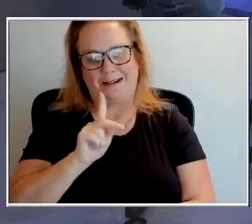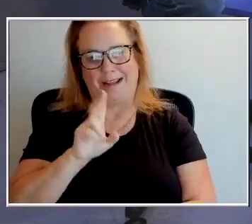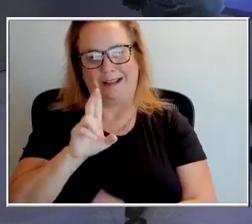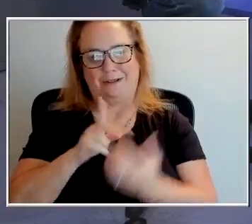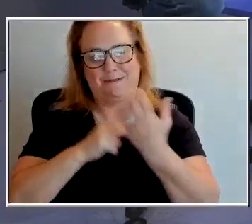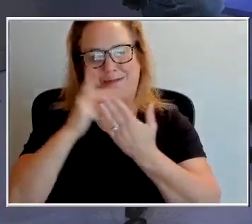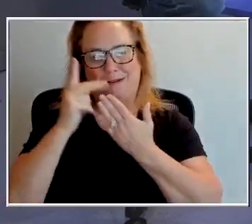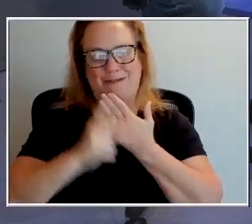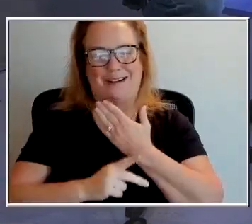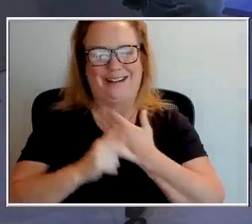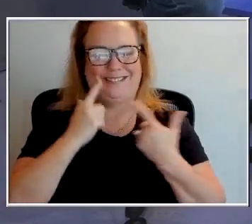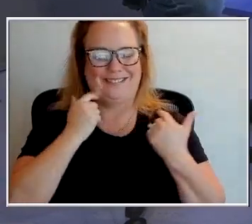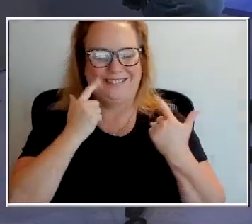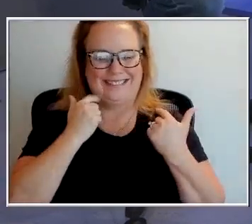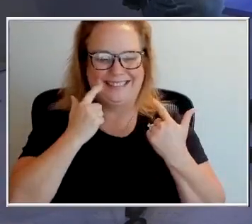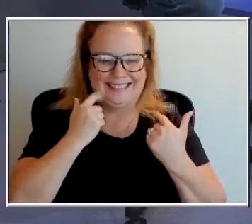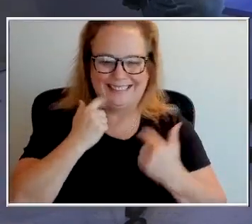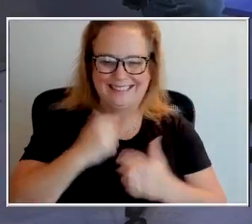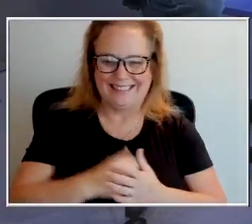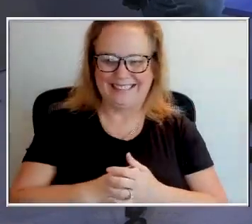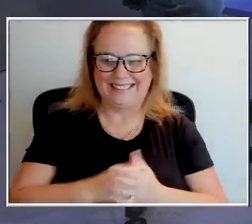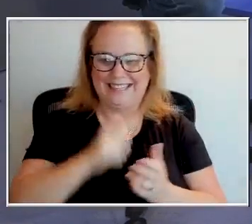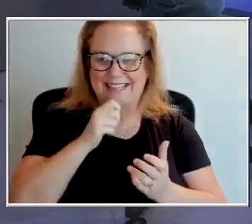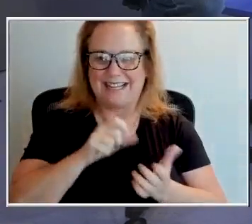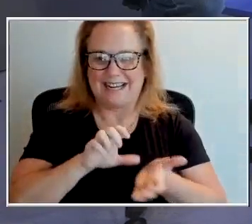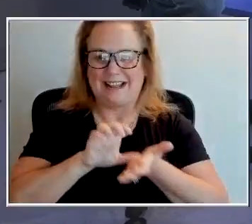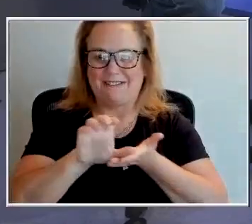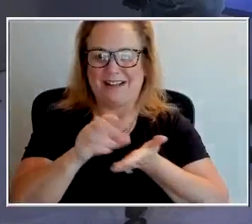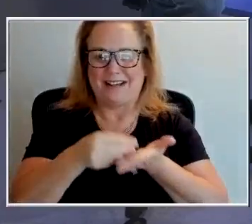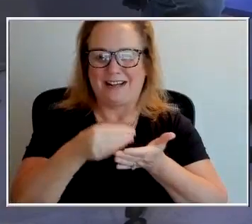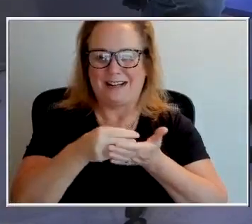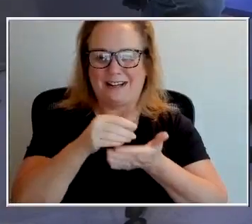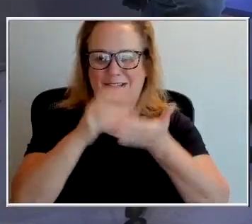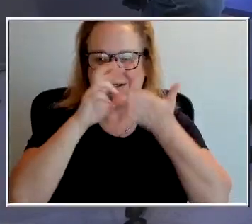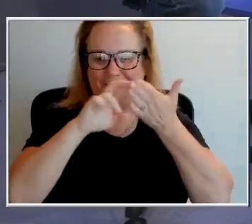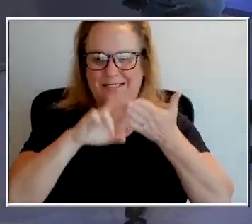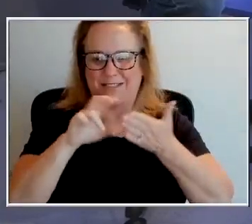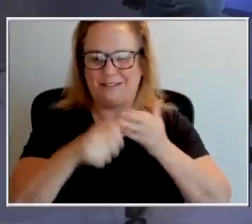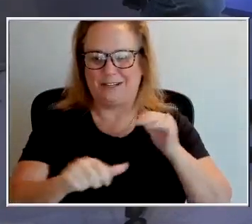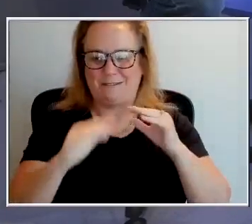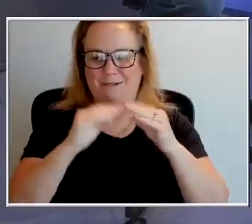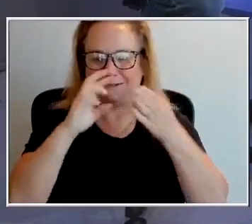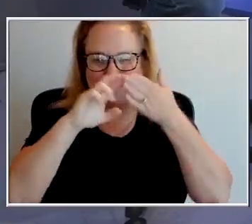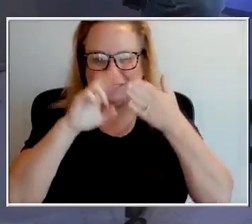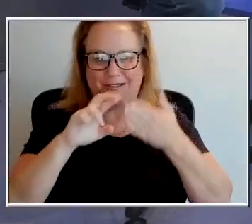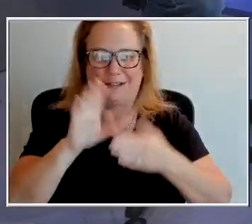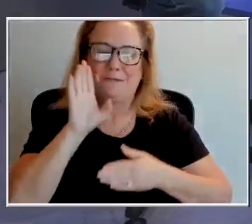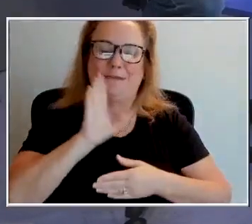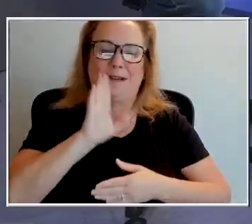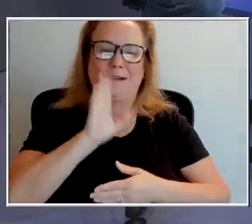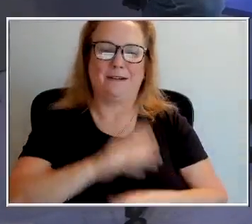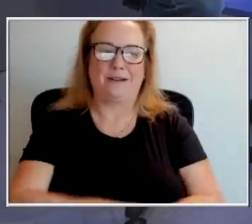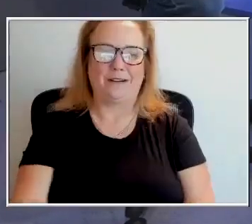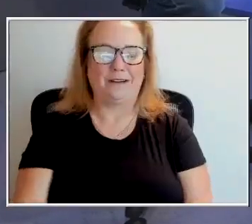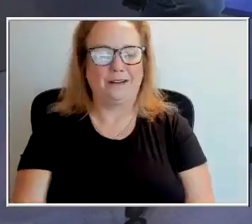other hand, you know, the healthcare they may not fund my research either. There is a blue moon, yes. and on the blue moon, you